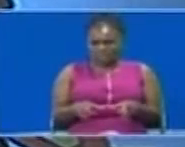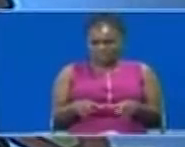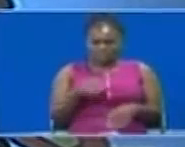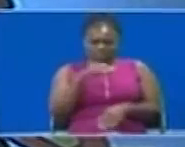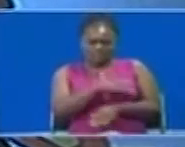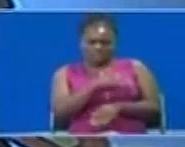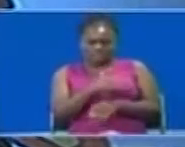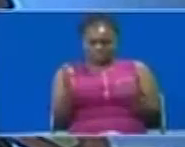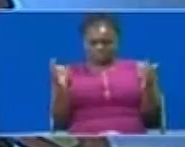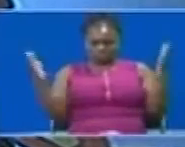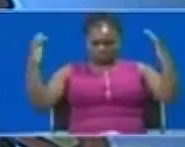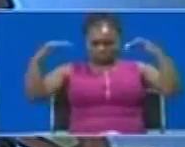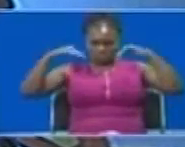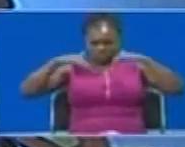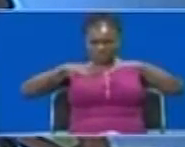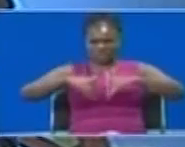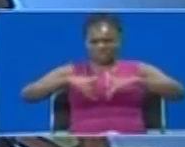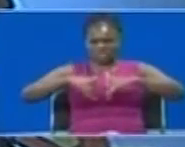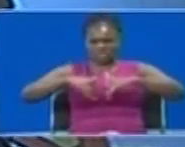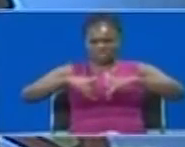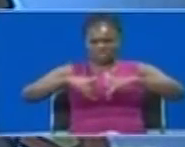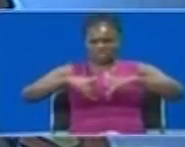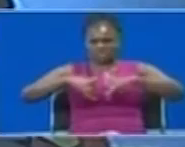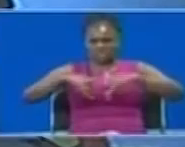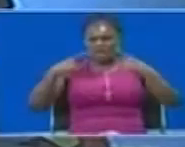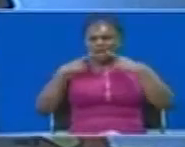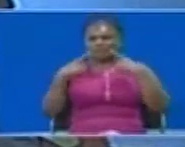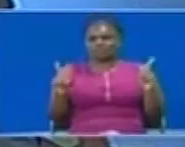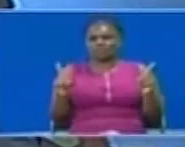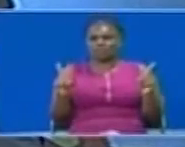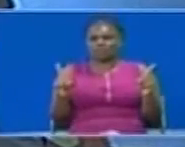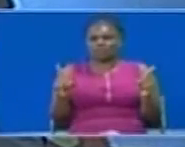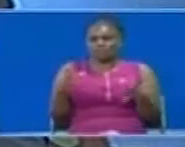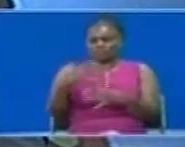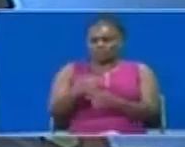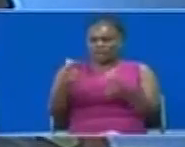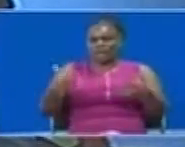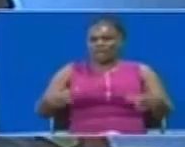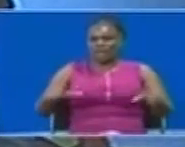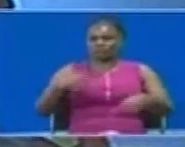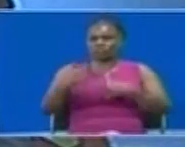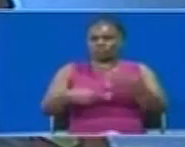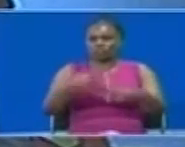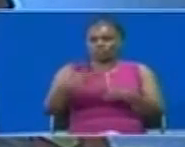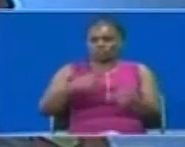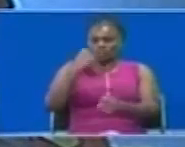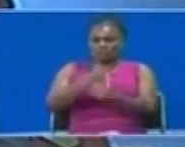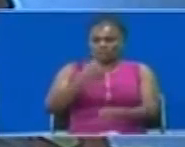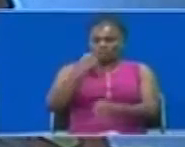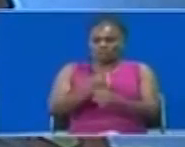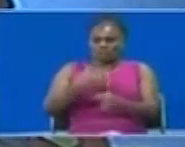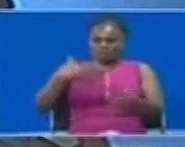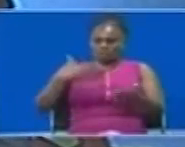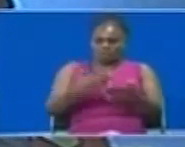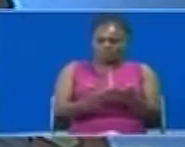news conference, KRA Commissioner General John Njiraini announced that agents will be permitted to continue with operations up until